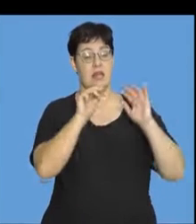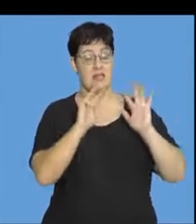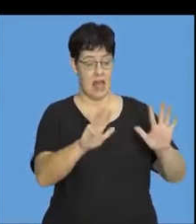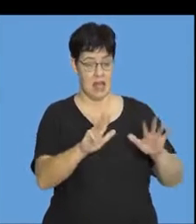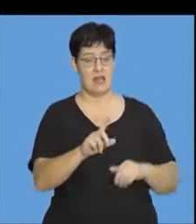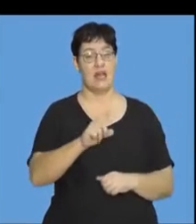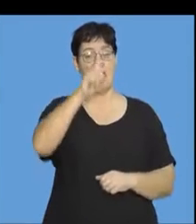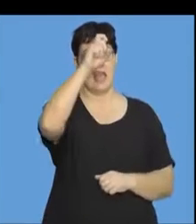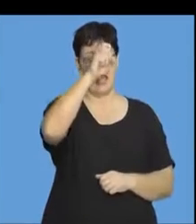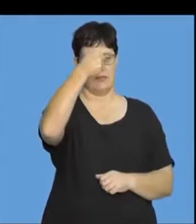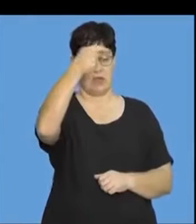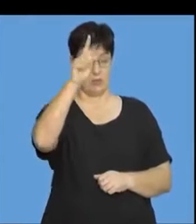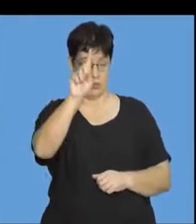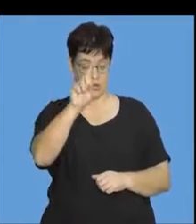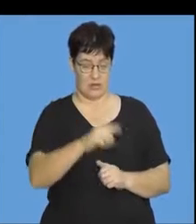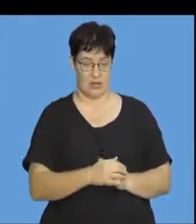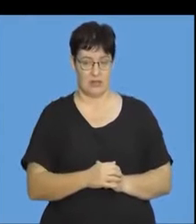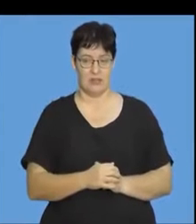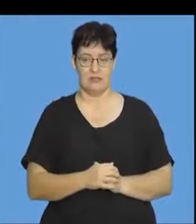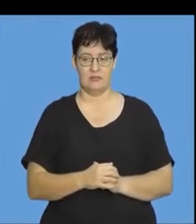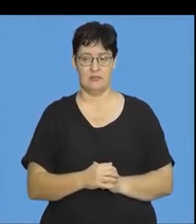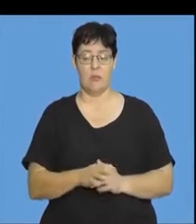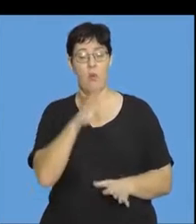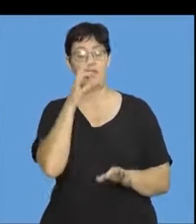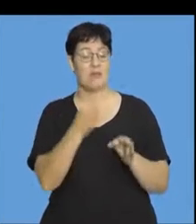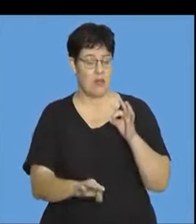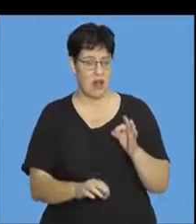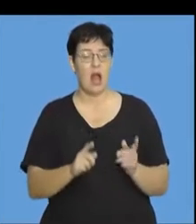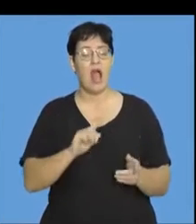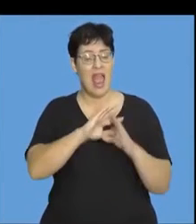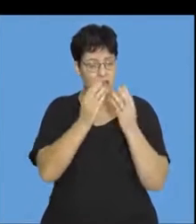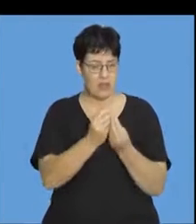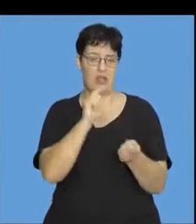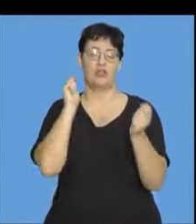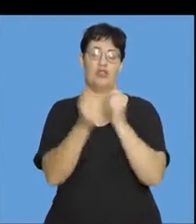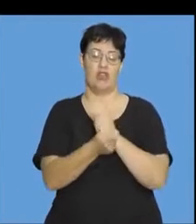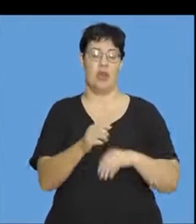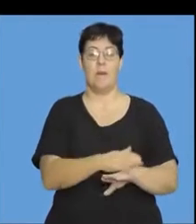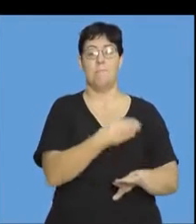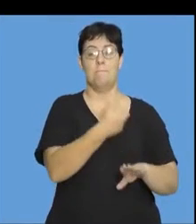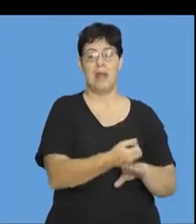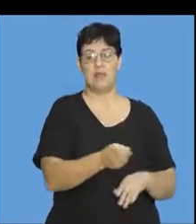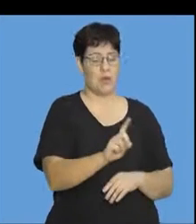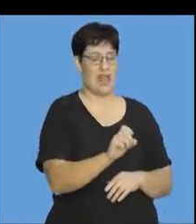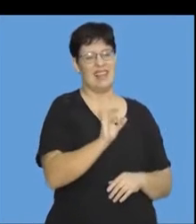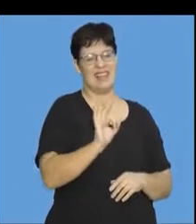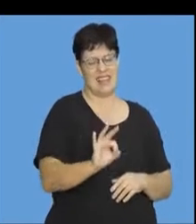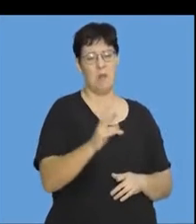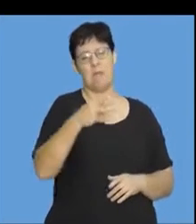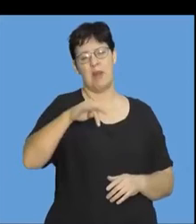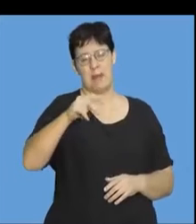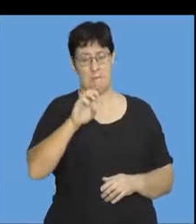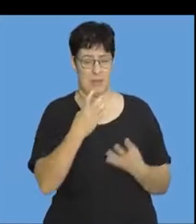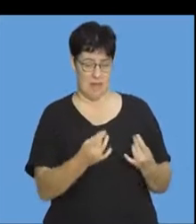to the exponent of x minus 1. So to simplify this, I must change everything to be the base of 3, right? Or a prime